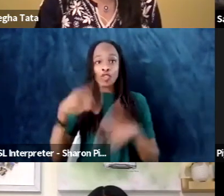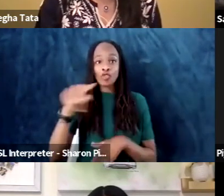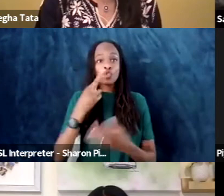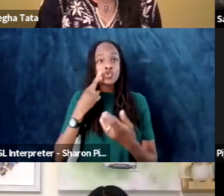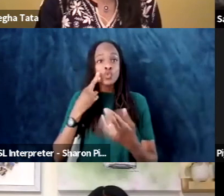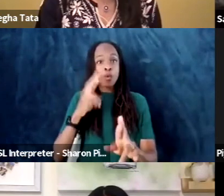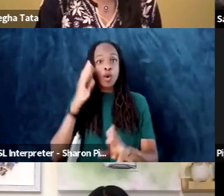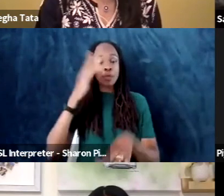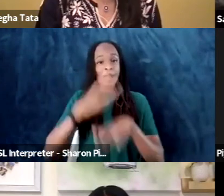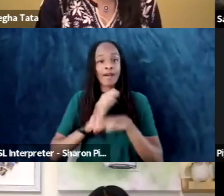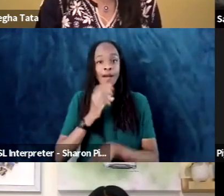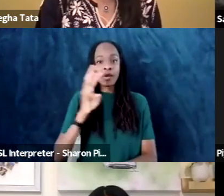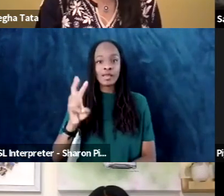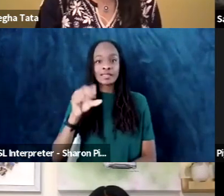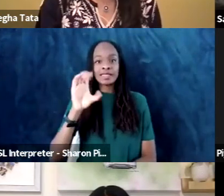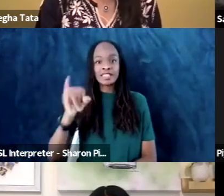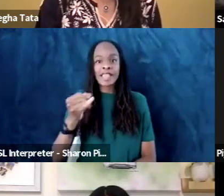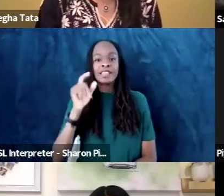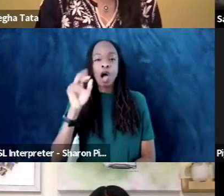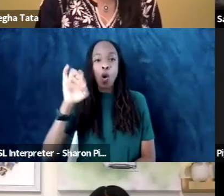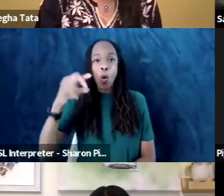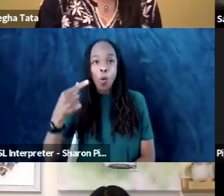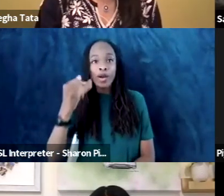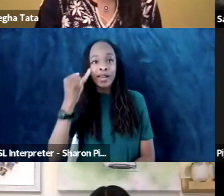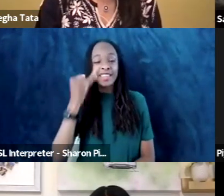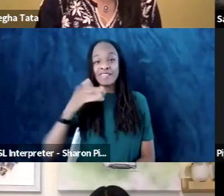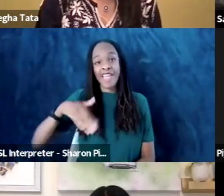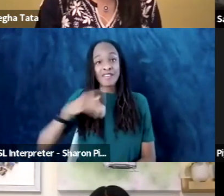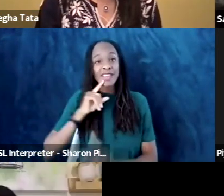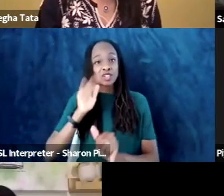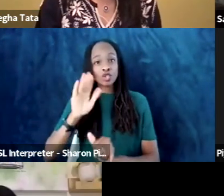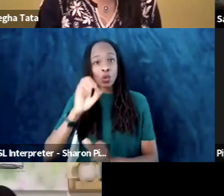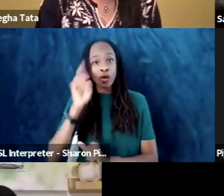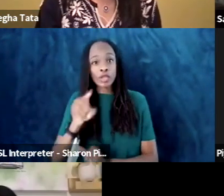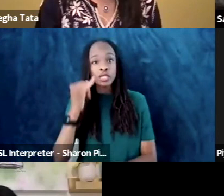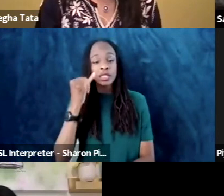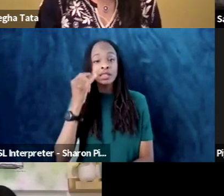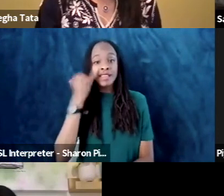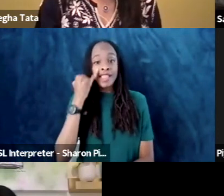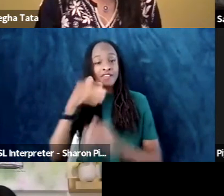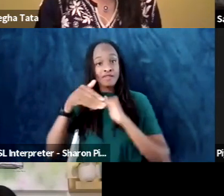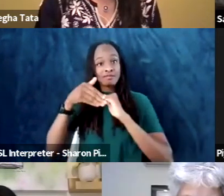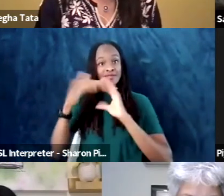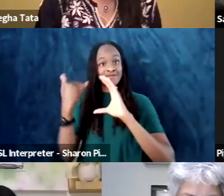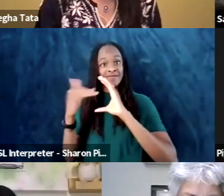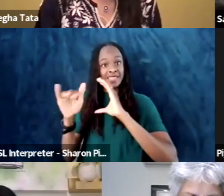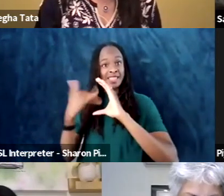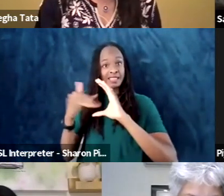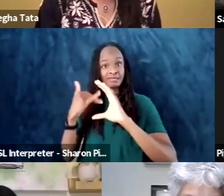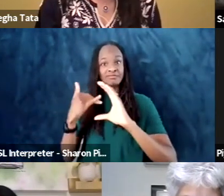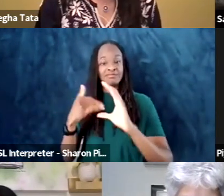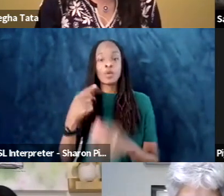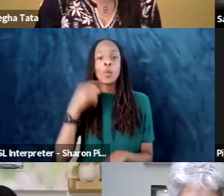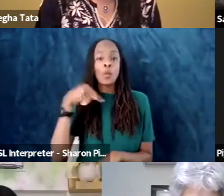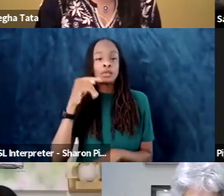our website, cjane.org. And if we didn't get to your questions, if you give us your email, we will follow up with our panelists.